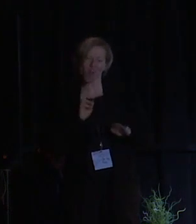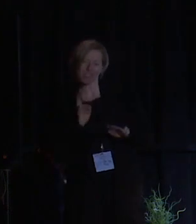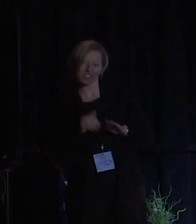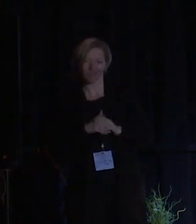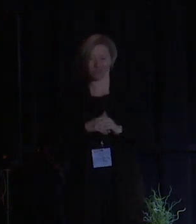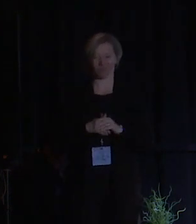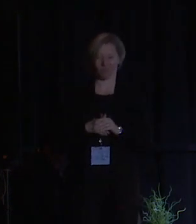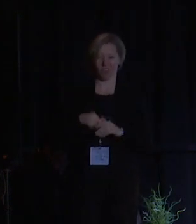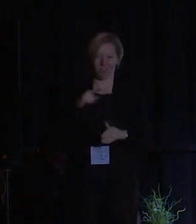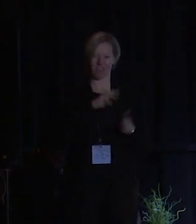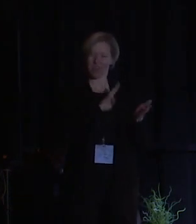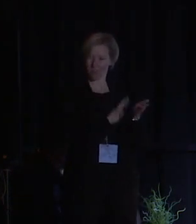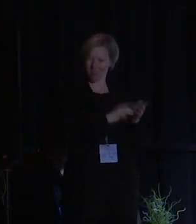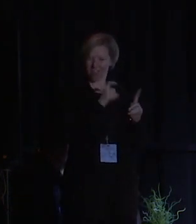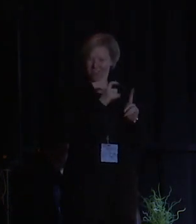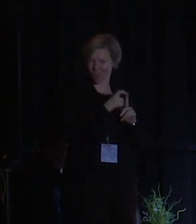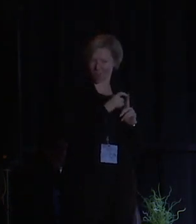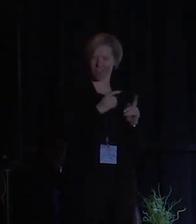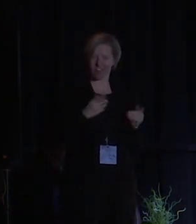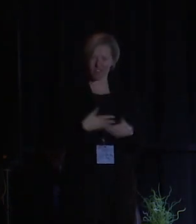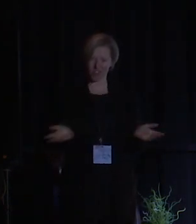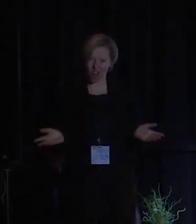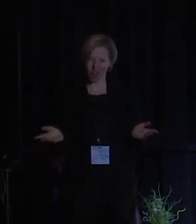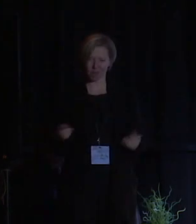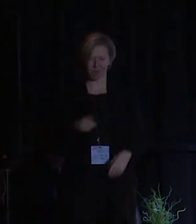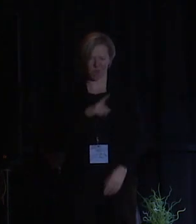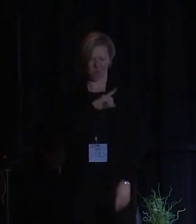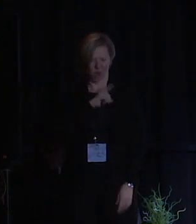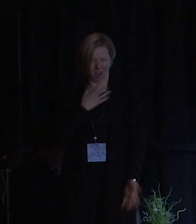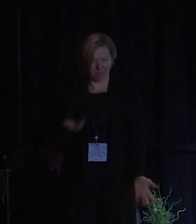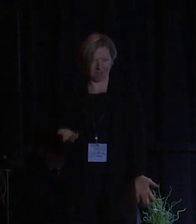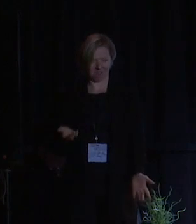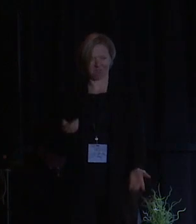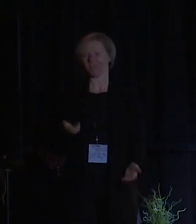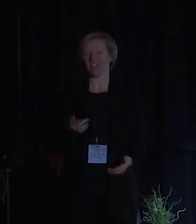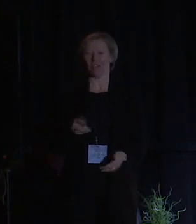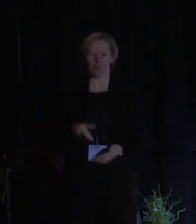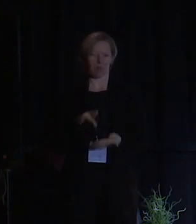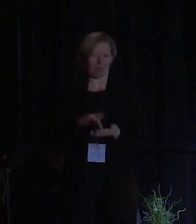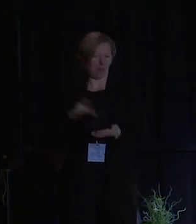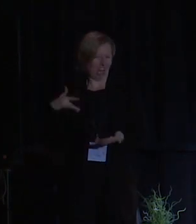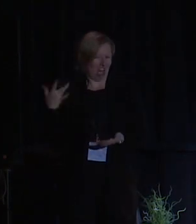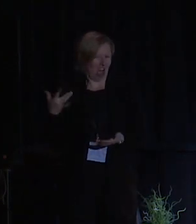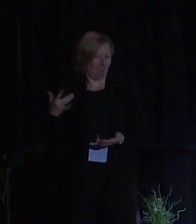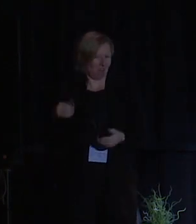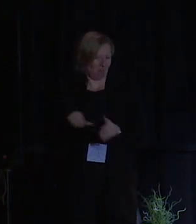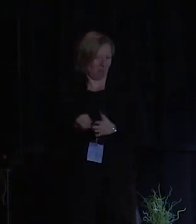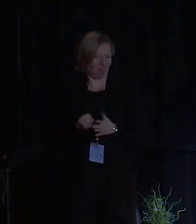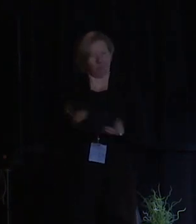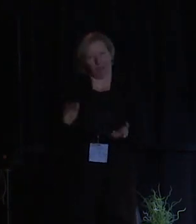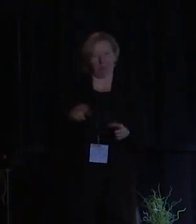this is the mother and daughter show. Why did I do this? Call it a midlife crisis and